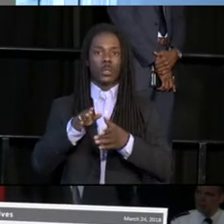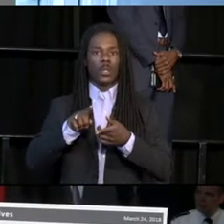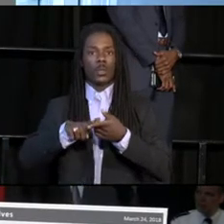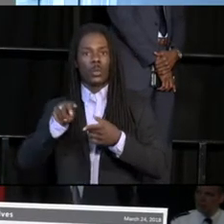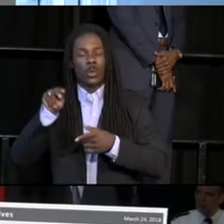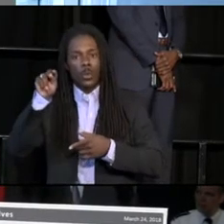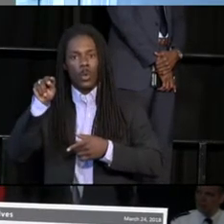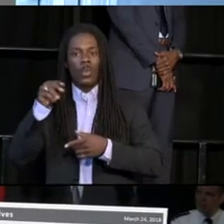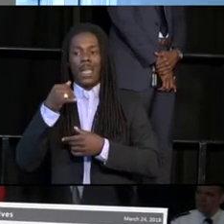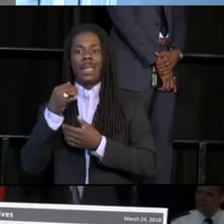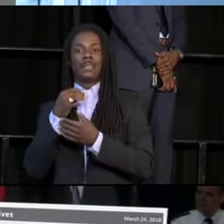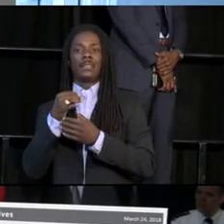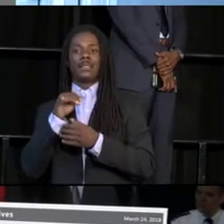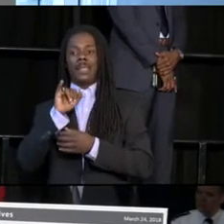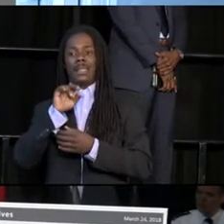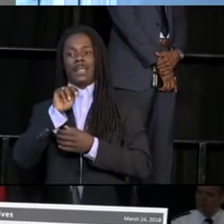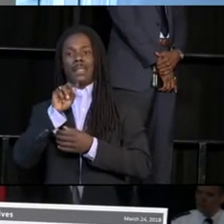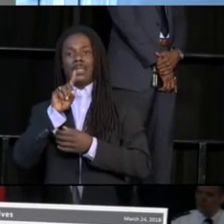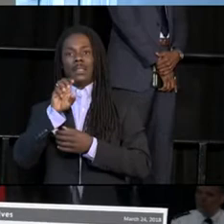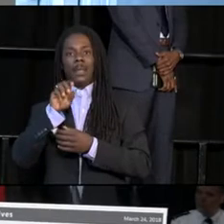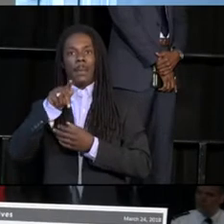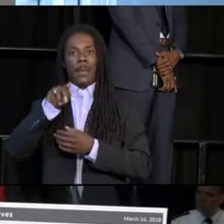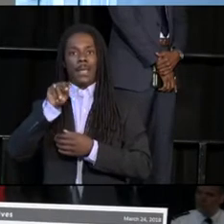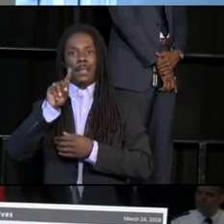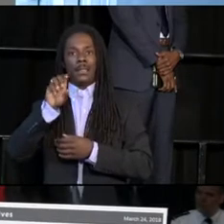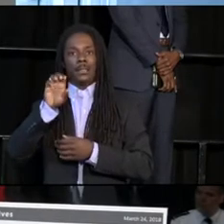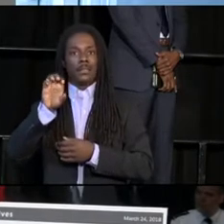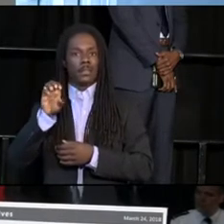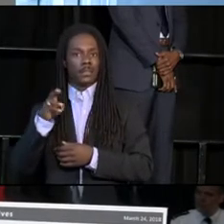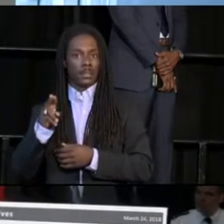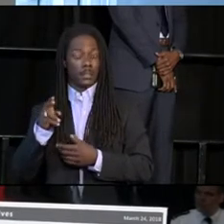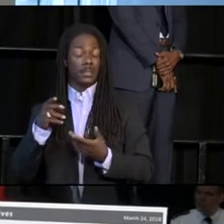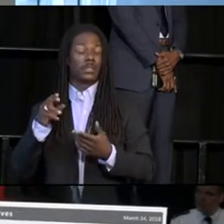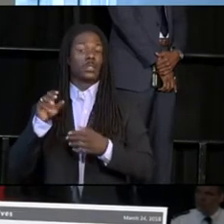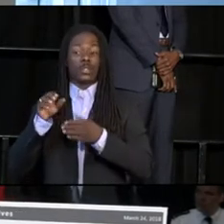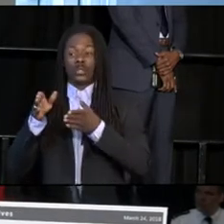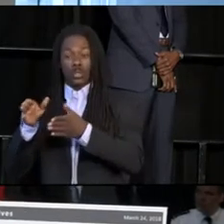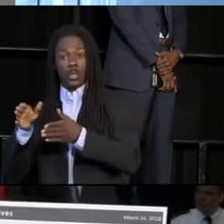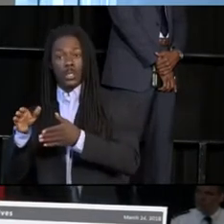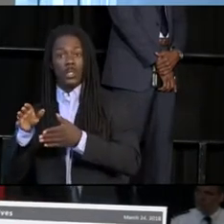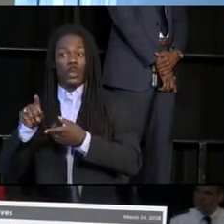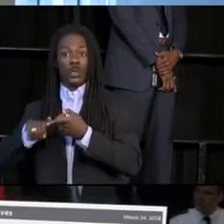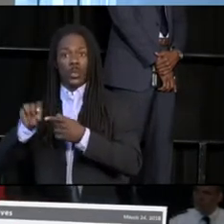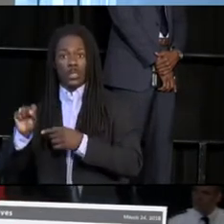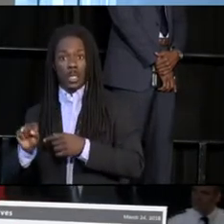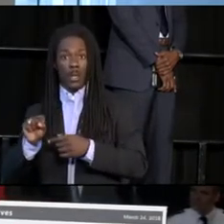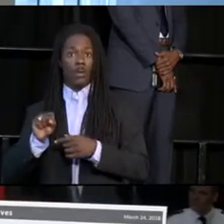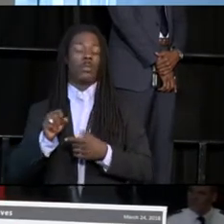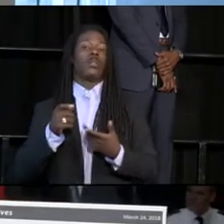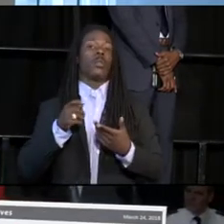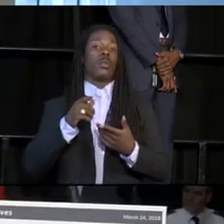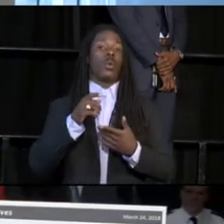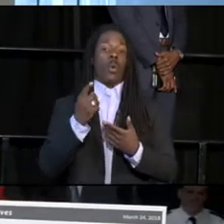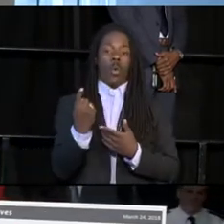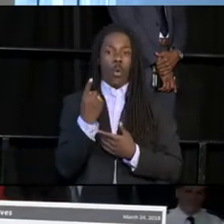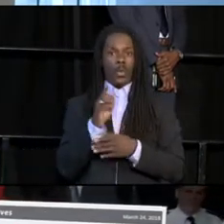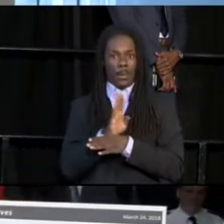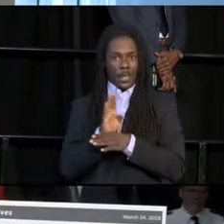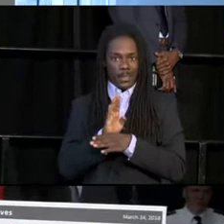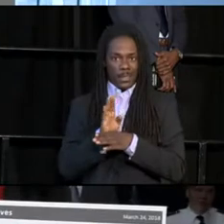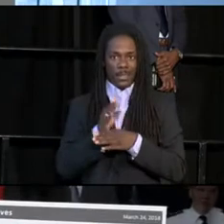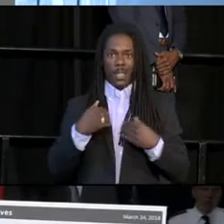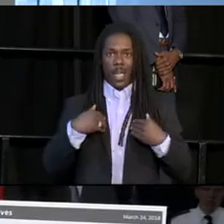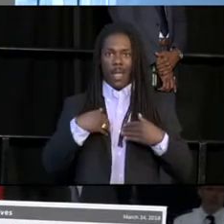to Independence Avenue to the south. Inside of that area, only vehicles that have business will be allowed into that area.